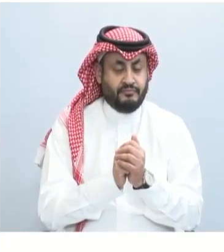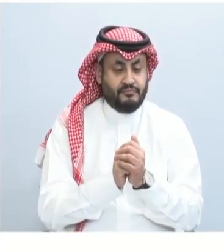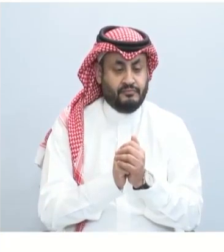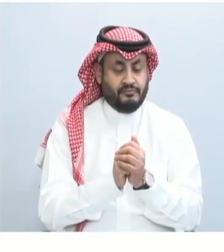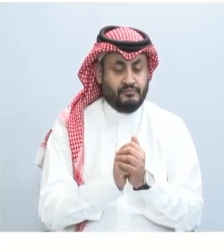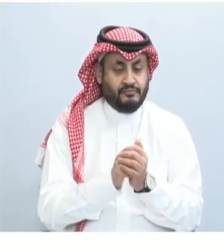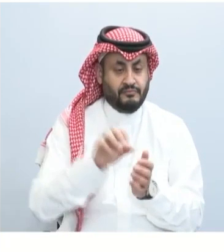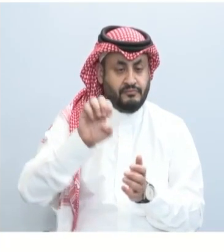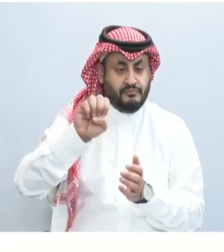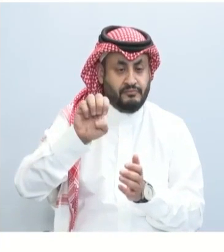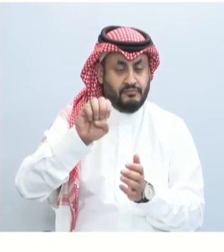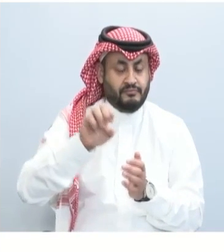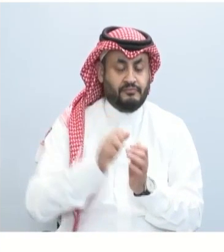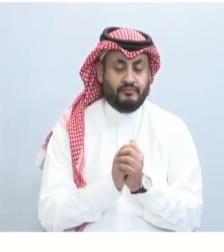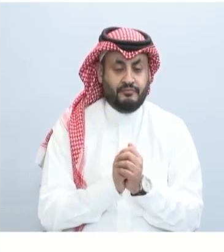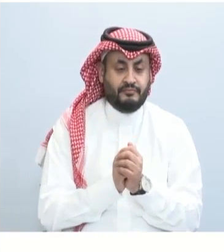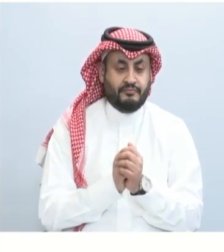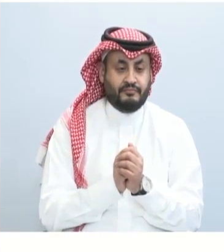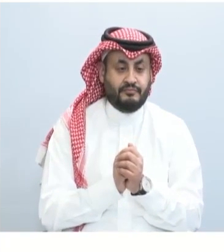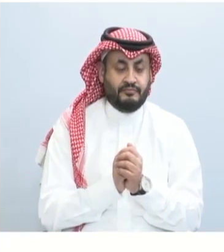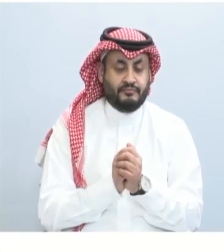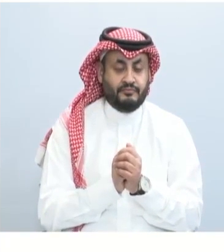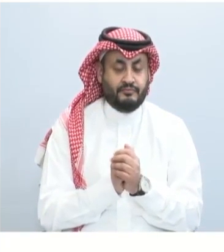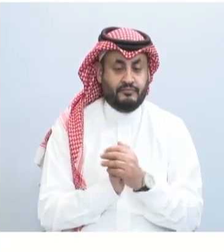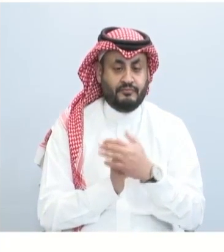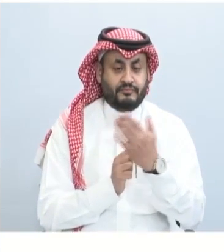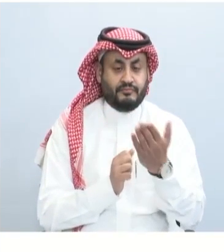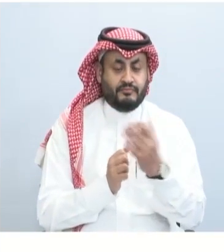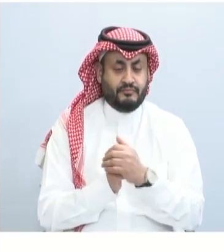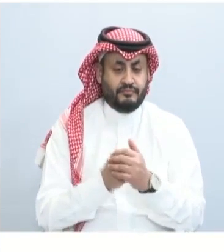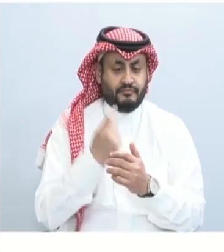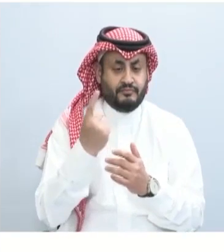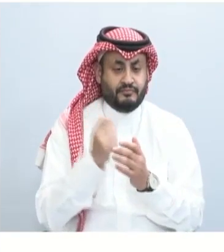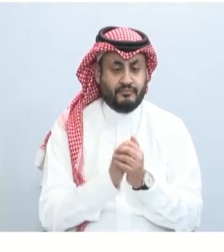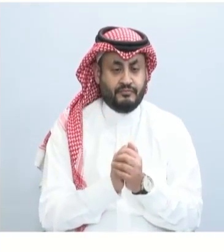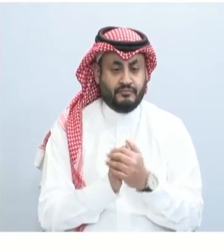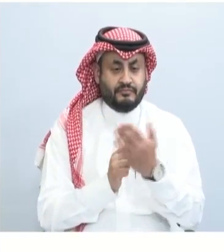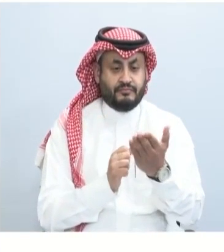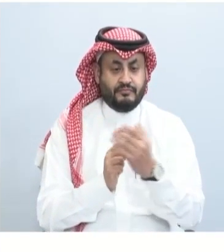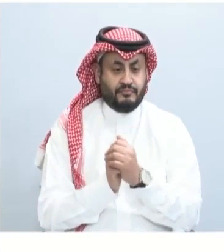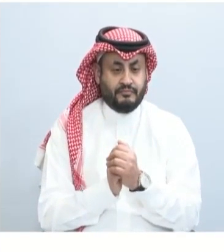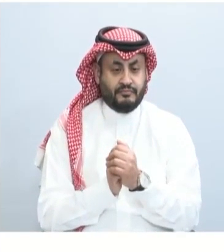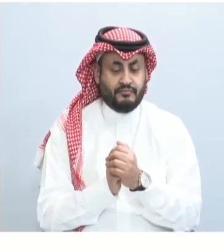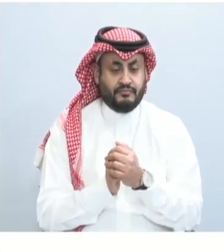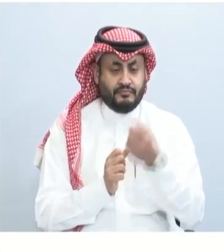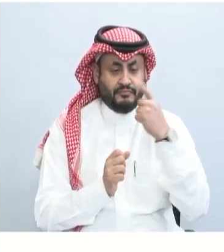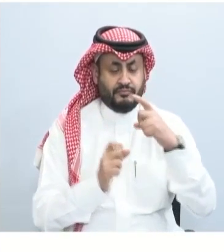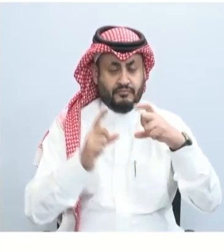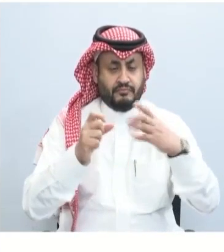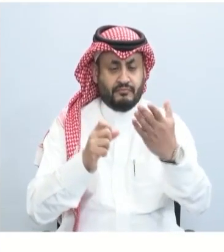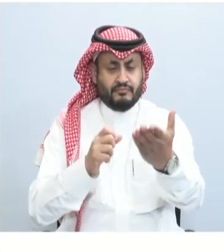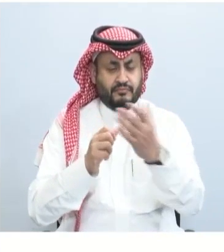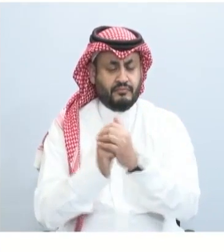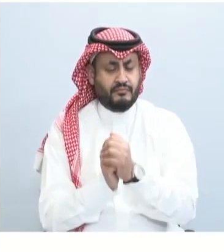EA and EE. So let's start with the first one. The first one, or the